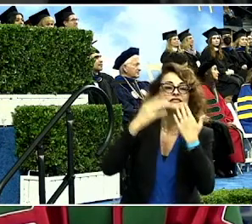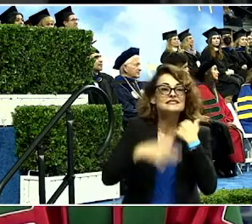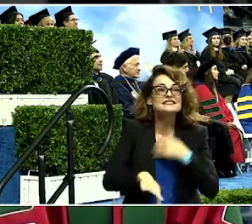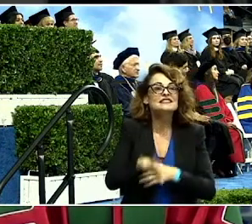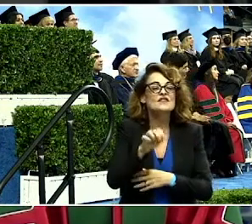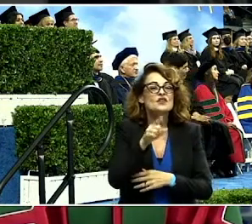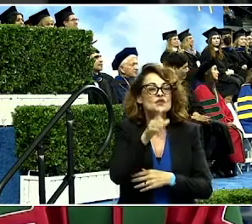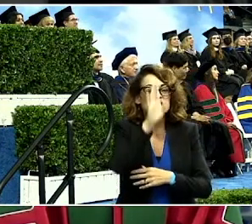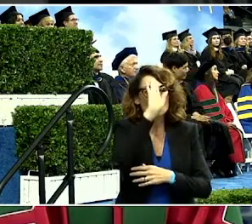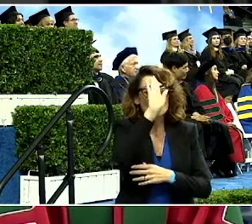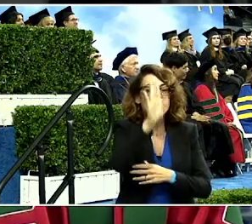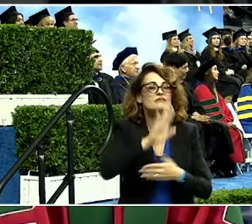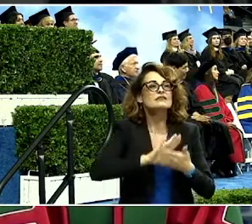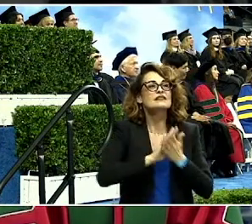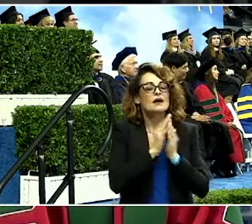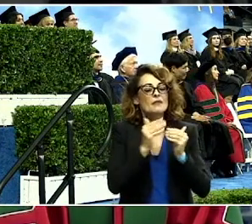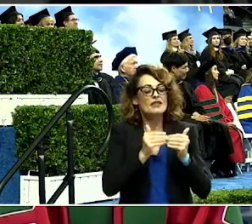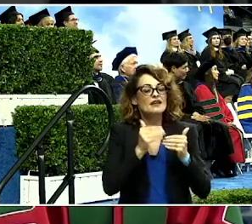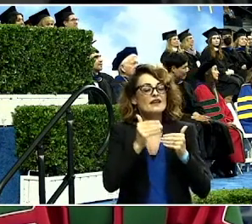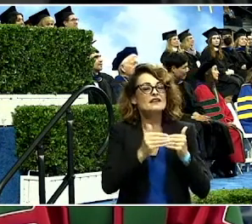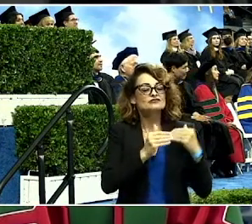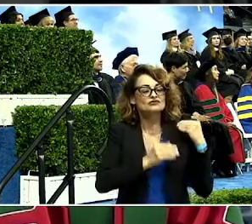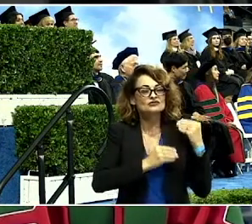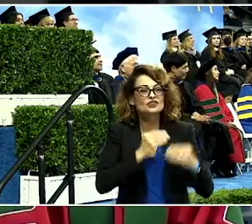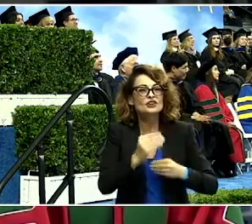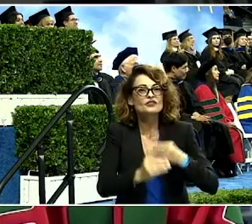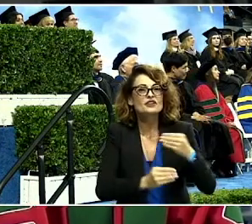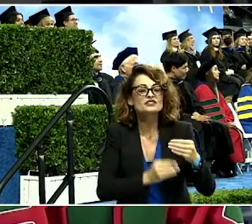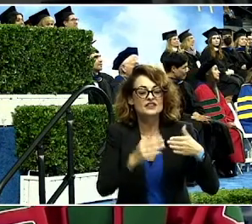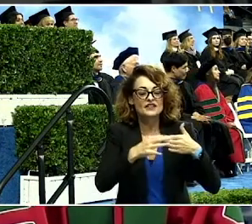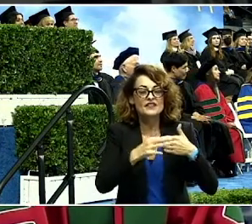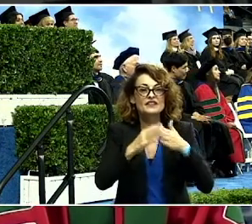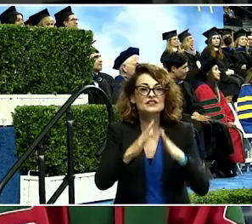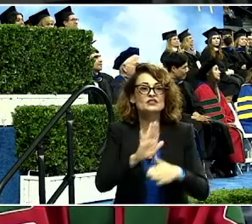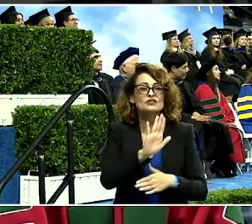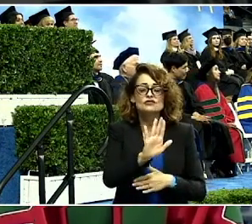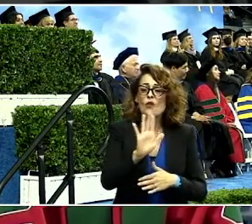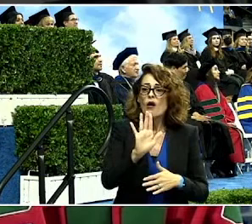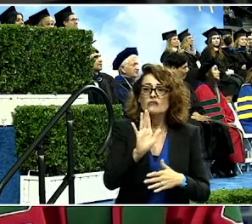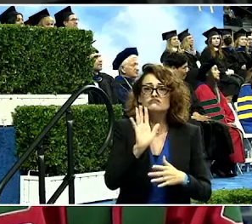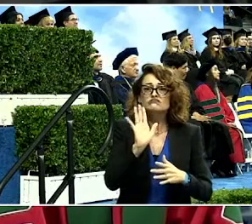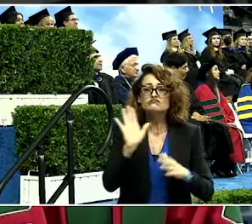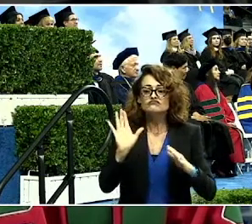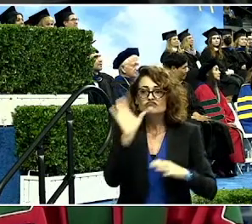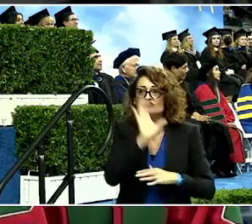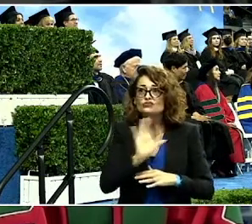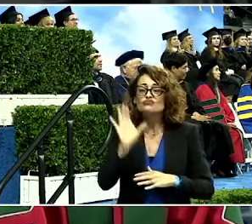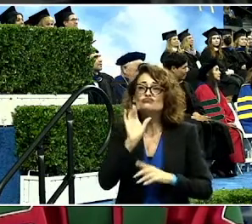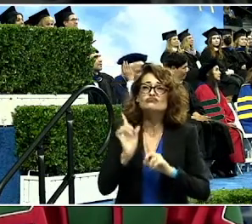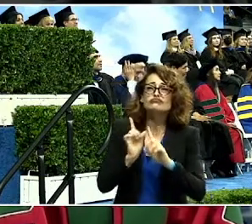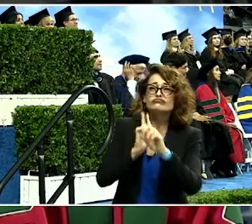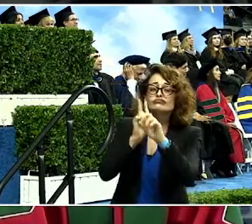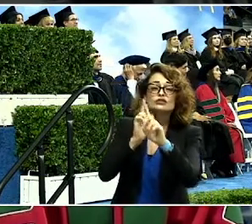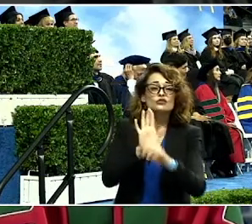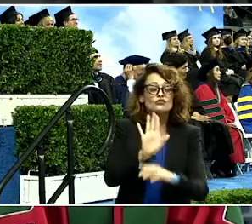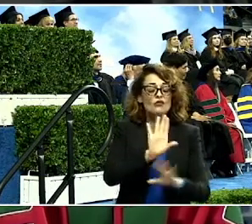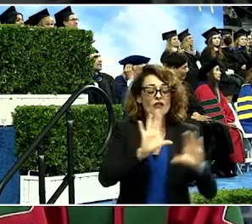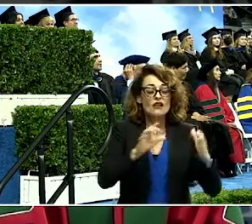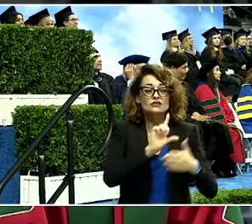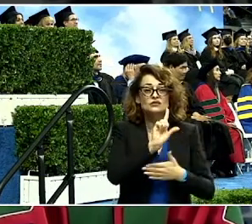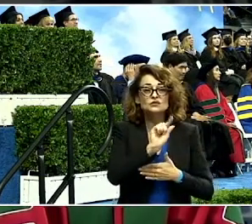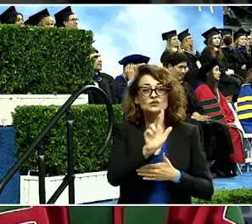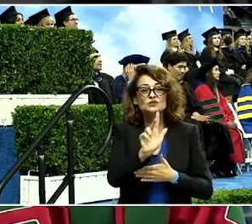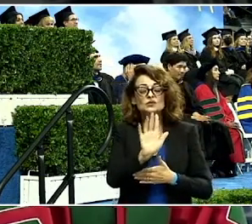of leaders in the fields that you pursue. Class of 2023, your academic journey has led you here